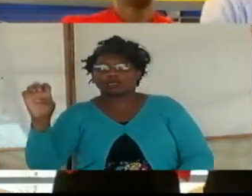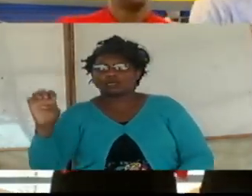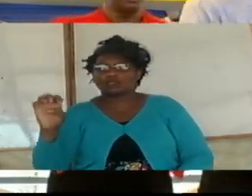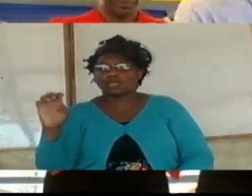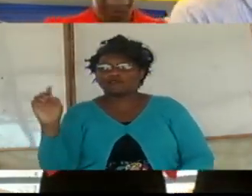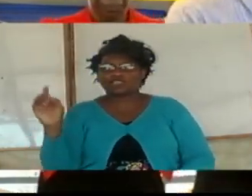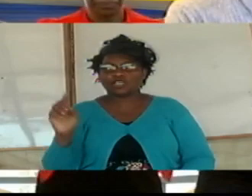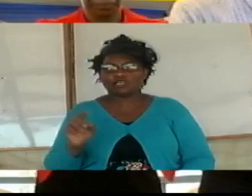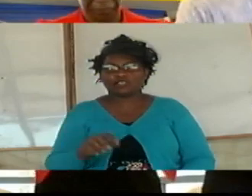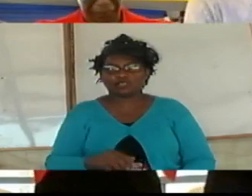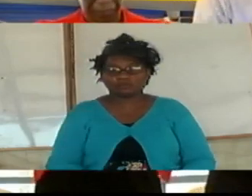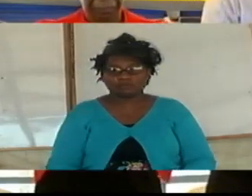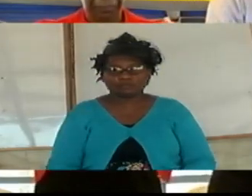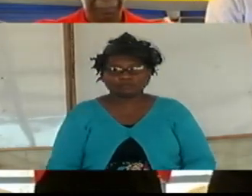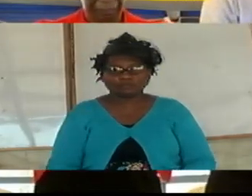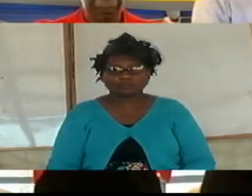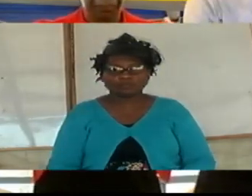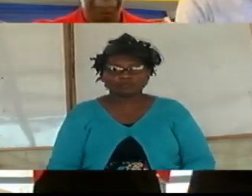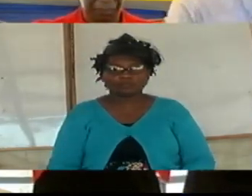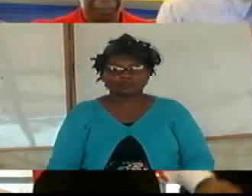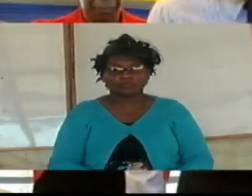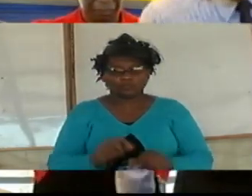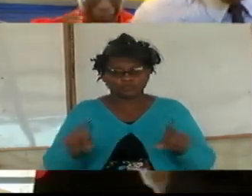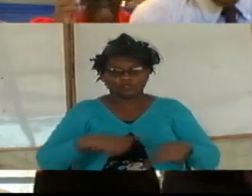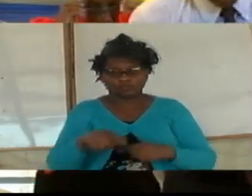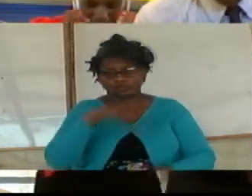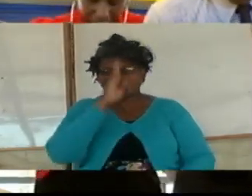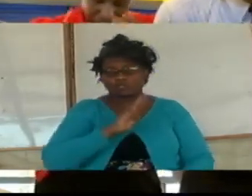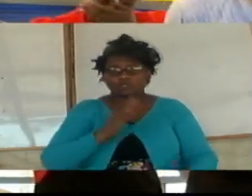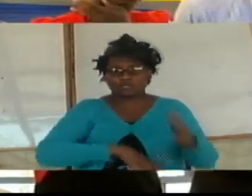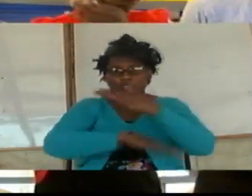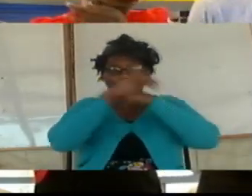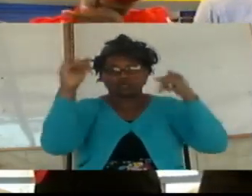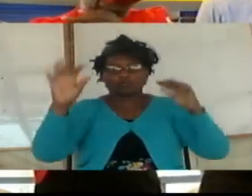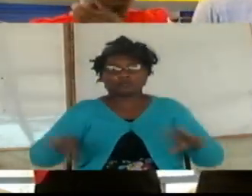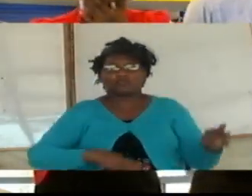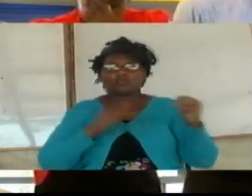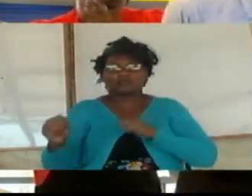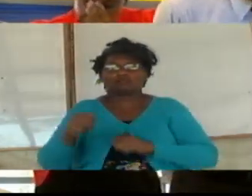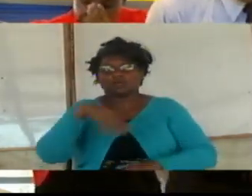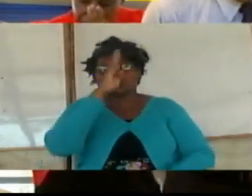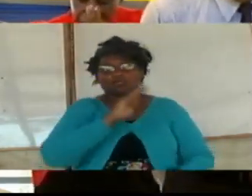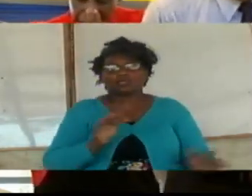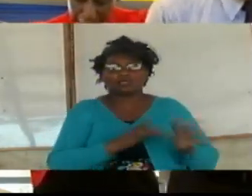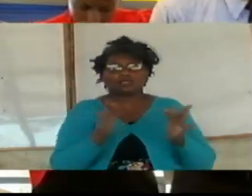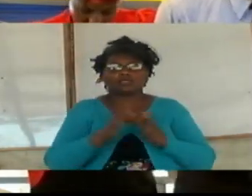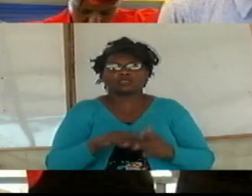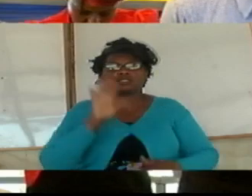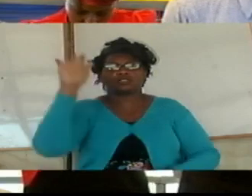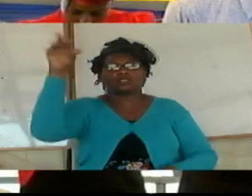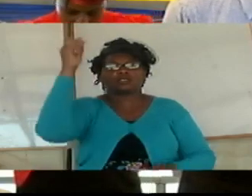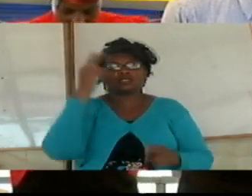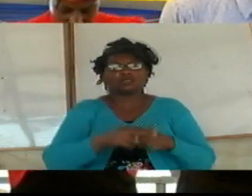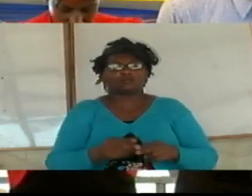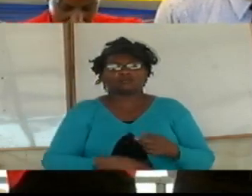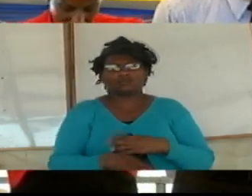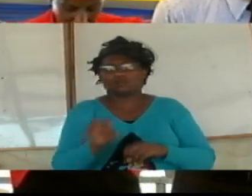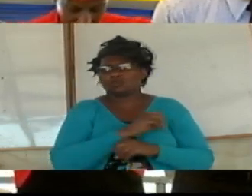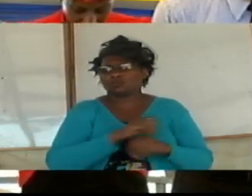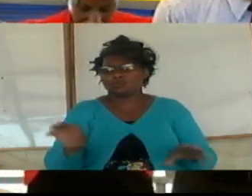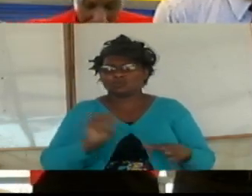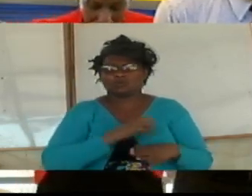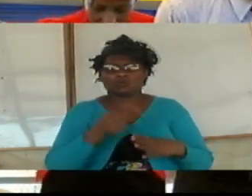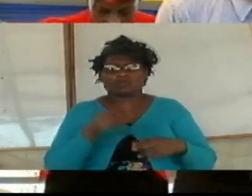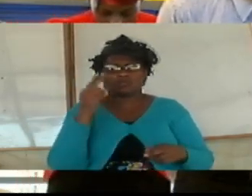Bow your heads as I pray. Exalted God, great God of heaven, the mighty God, Jesus is your name. There's none other name under